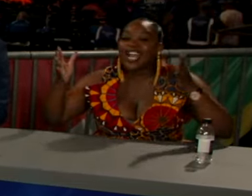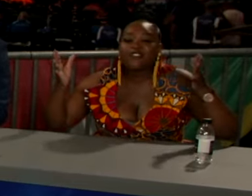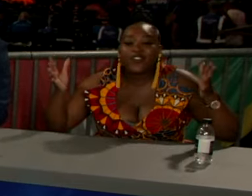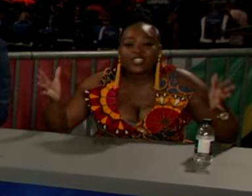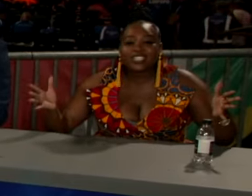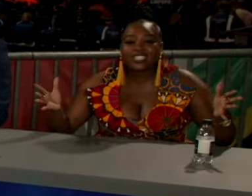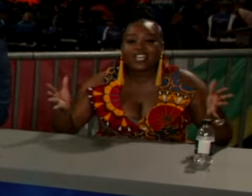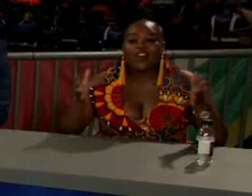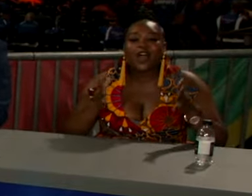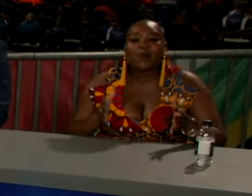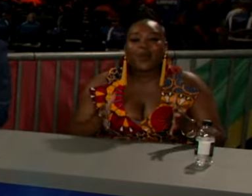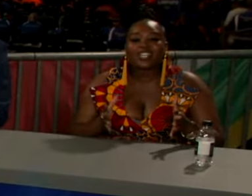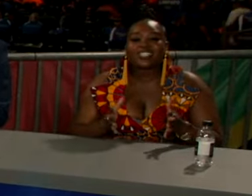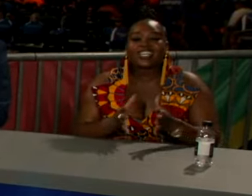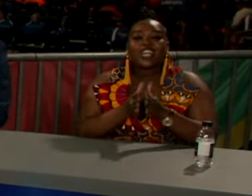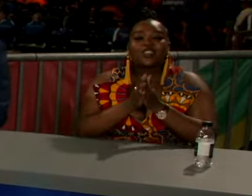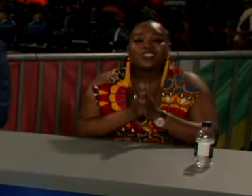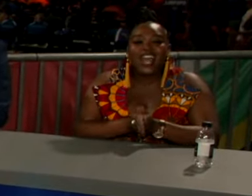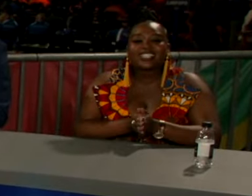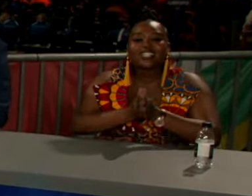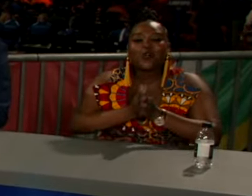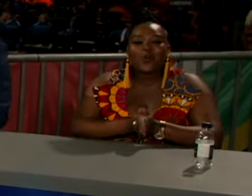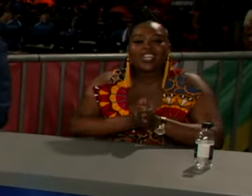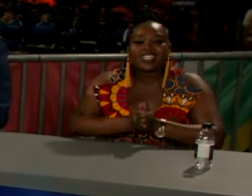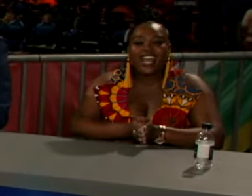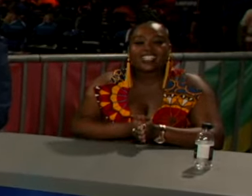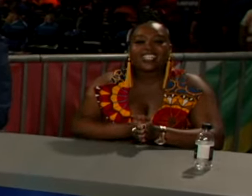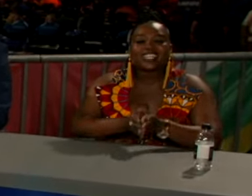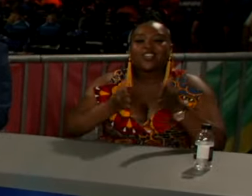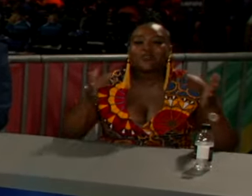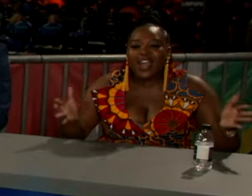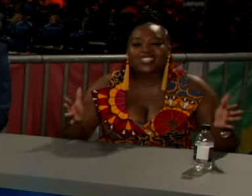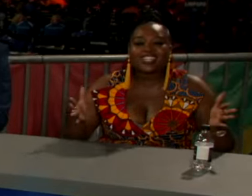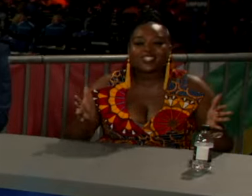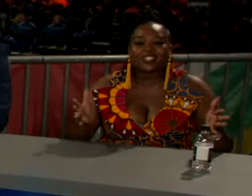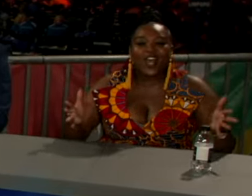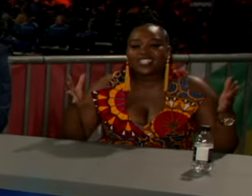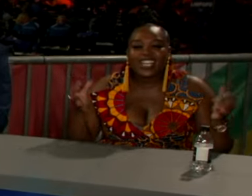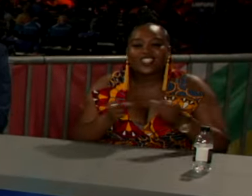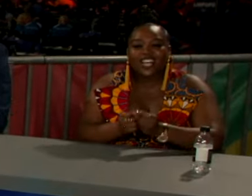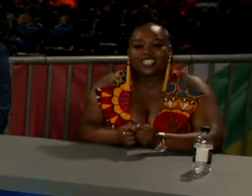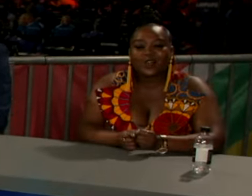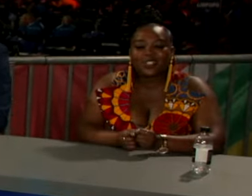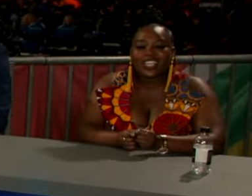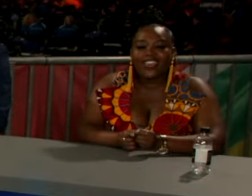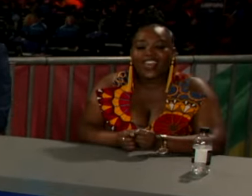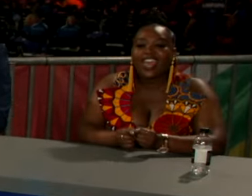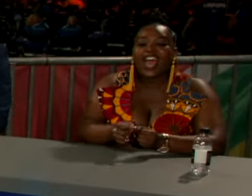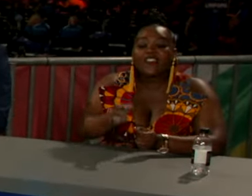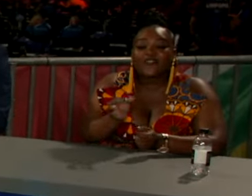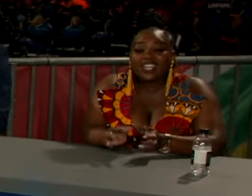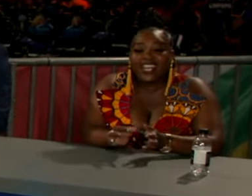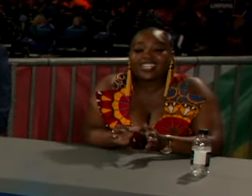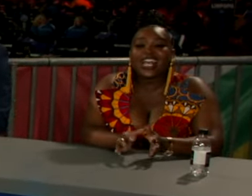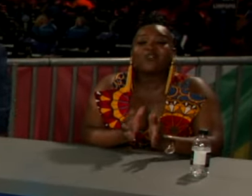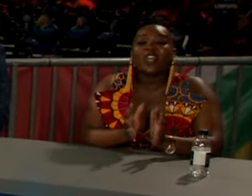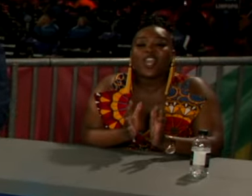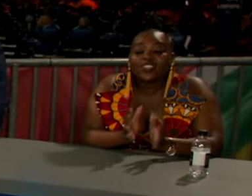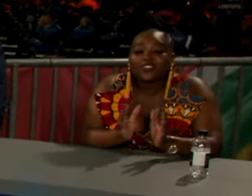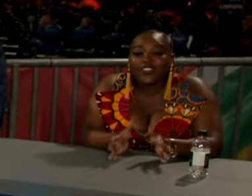the diversity of our party united, all excited, rising to songs and chanting all together. And the fact